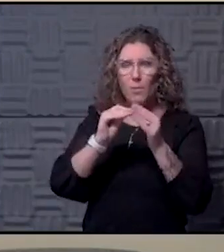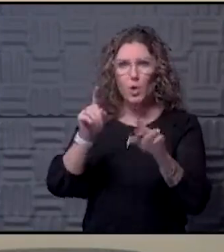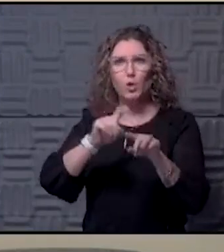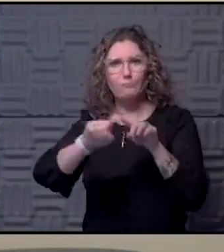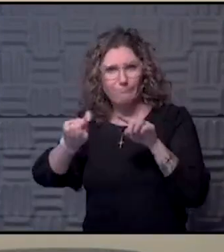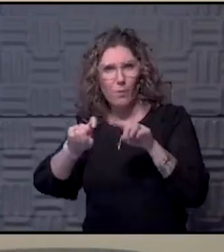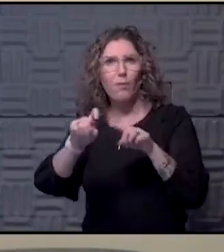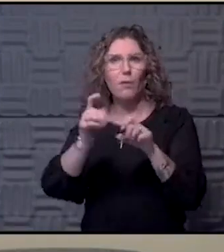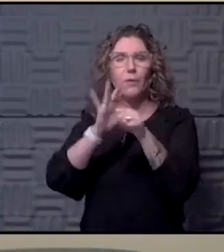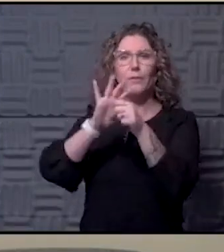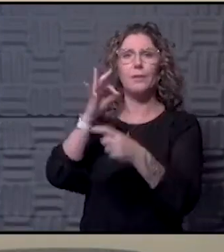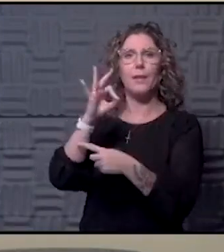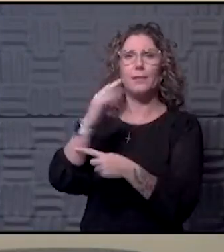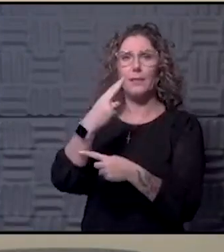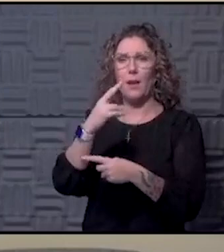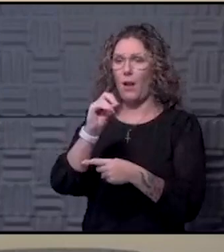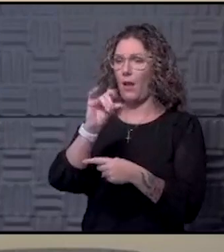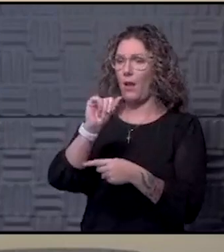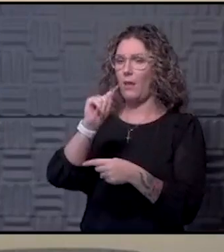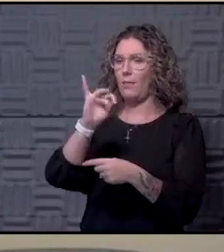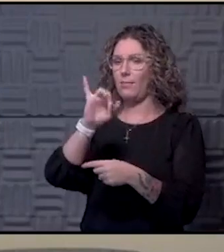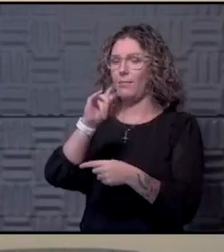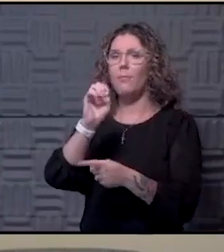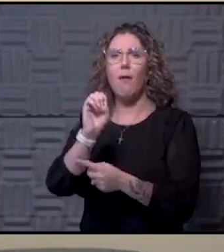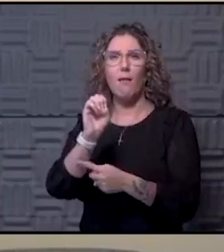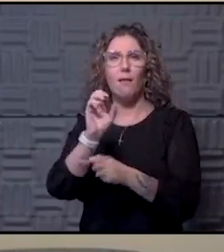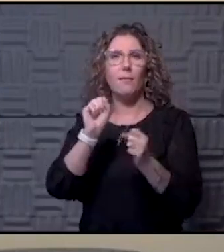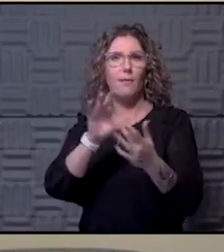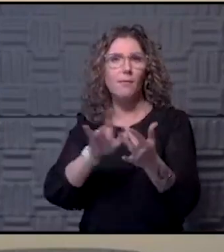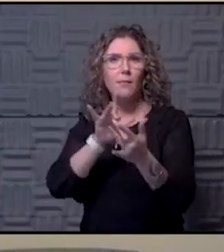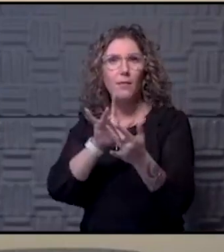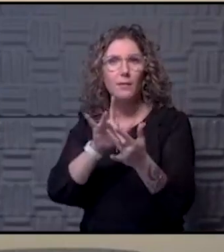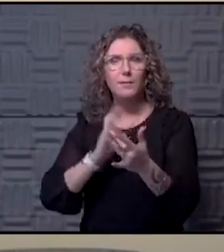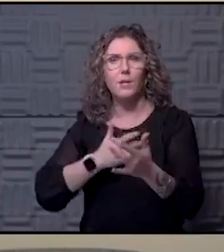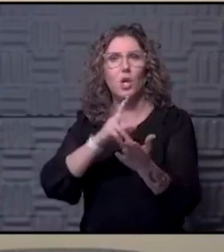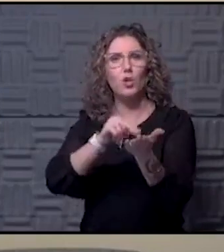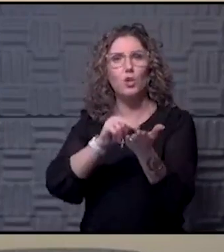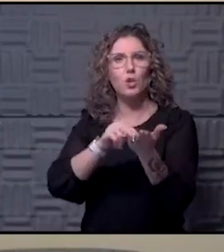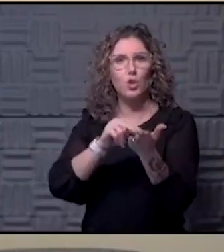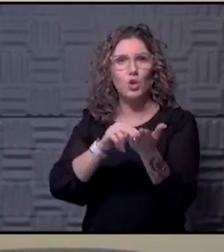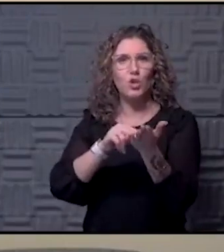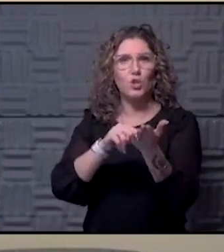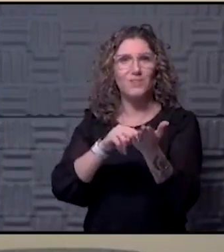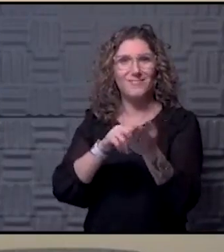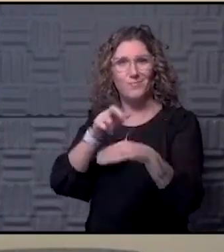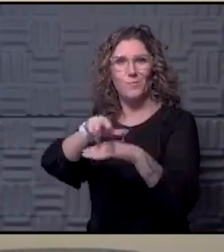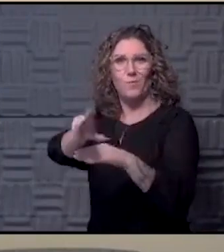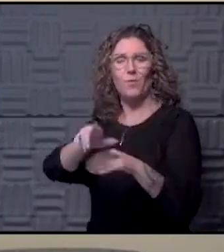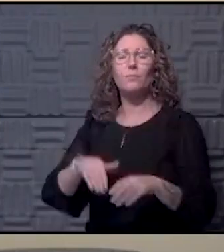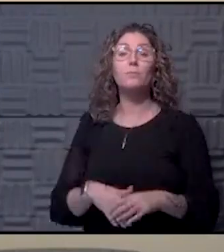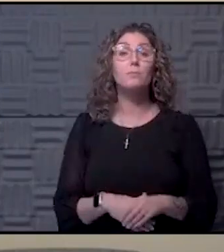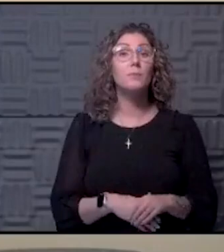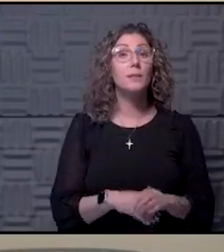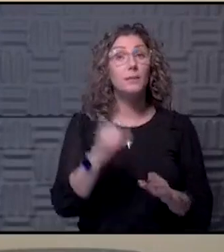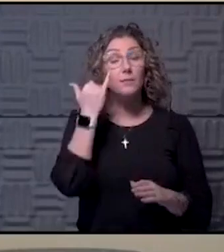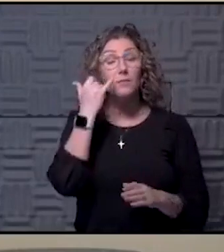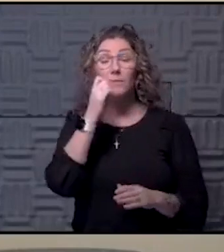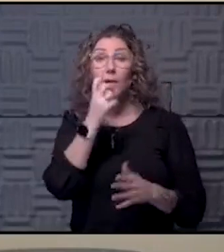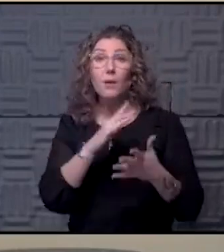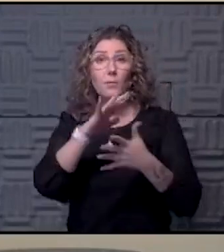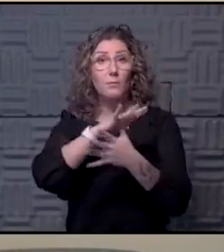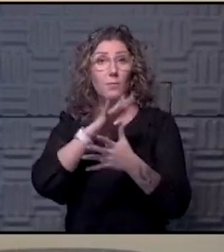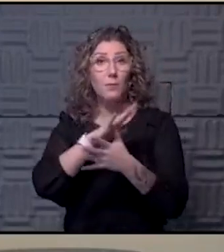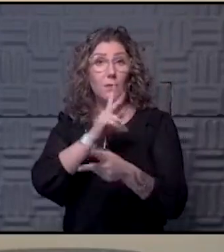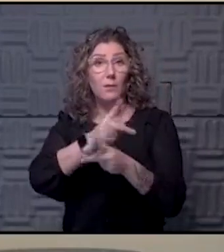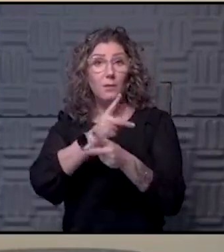be the kind of way for people to get in touch with our nurse navigators. If you don't have a primary care doctor and you're